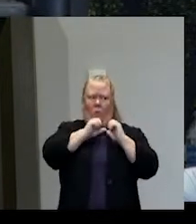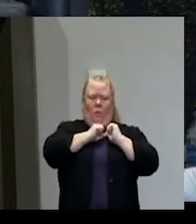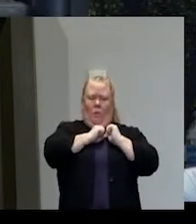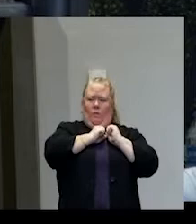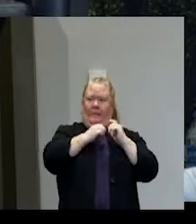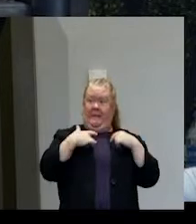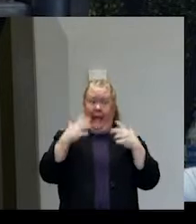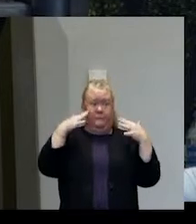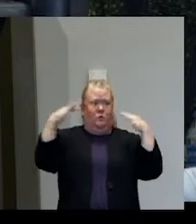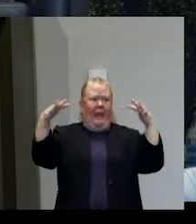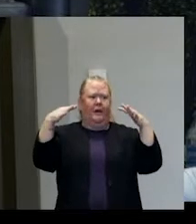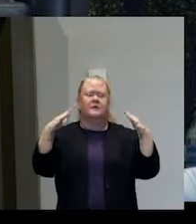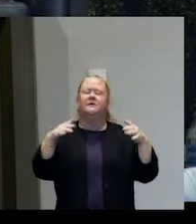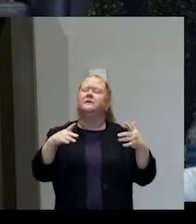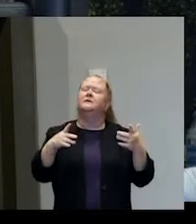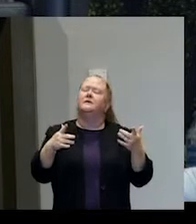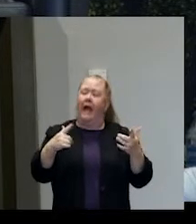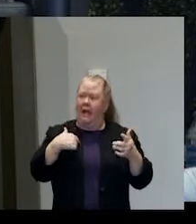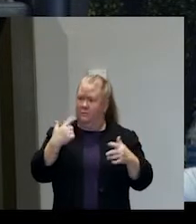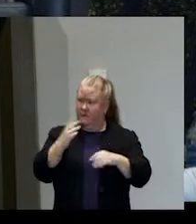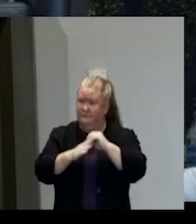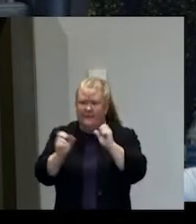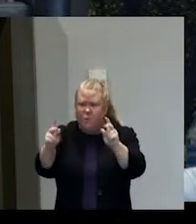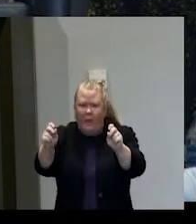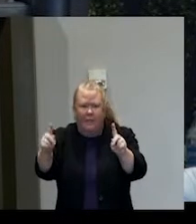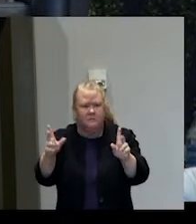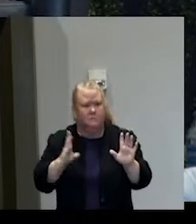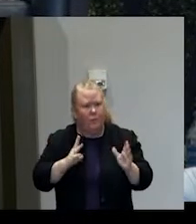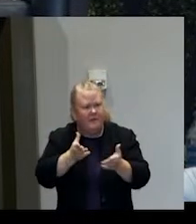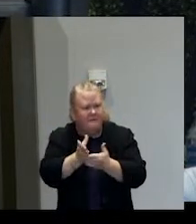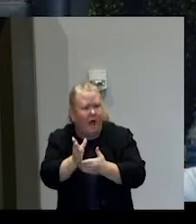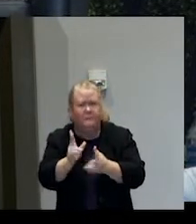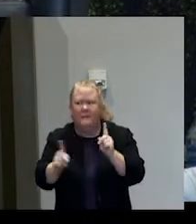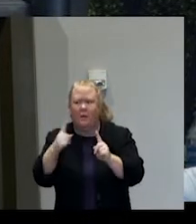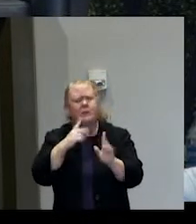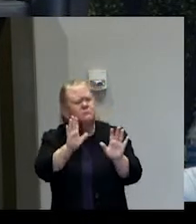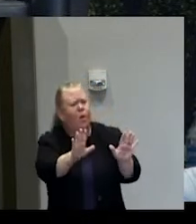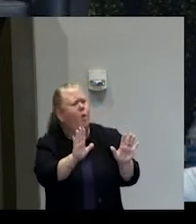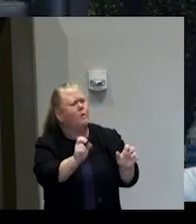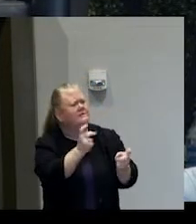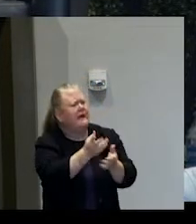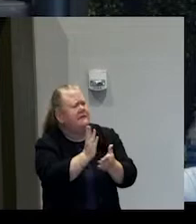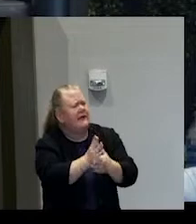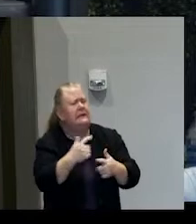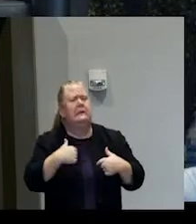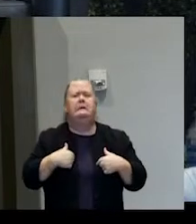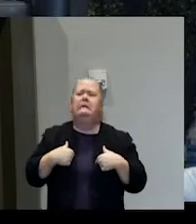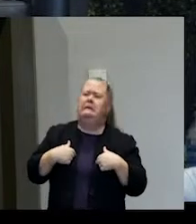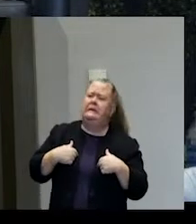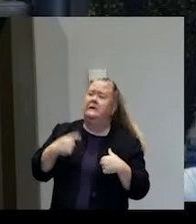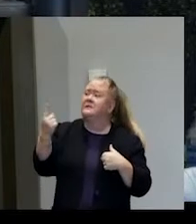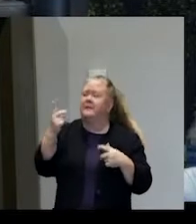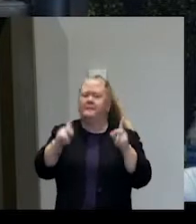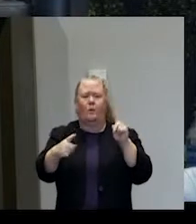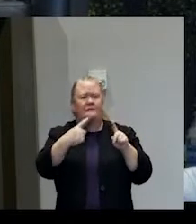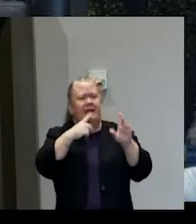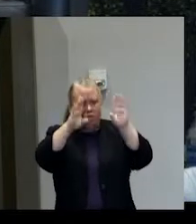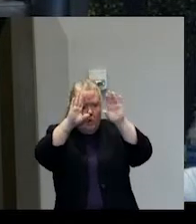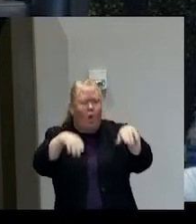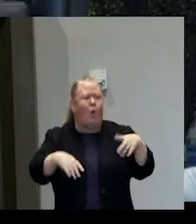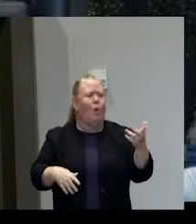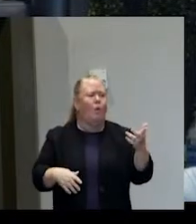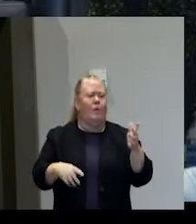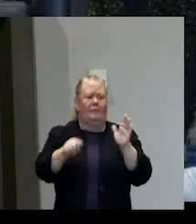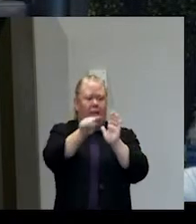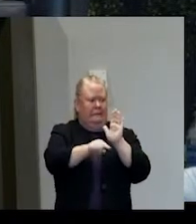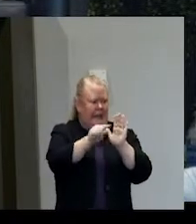It's so comforting because I was like, oh, it's okay. It's going to be okay. We're going to overstep. Sometimes we're going to say things, like maybe the world